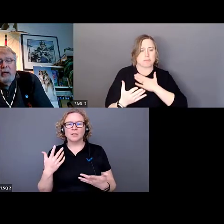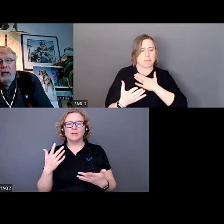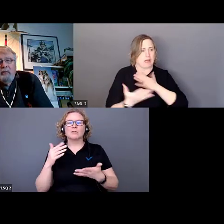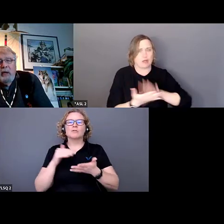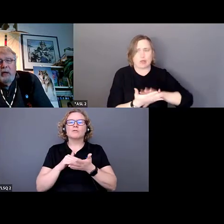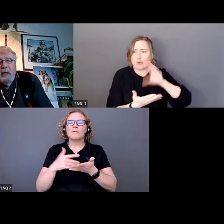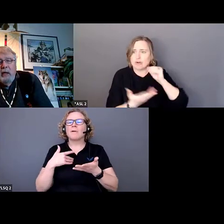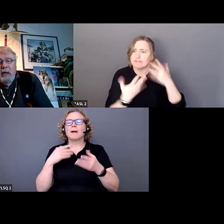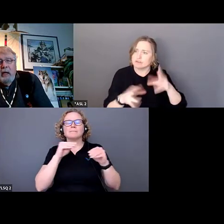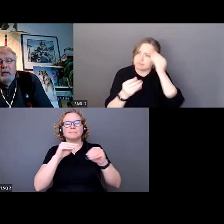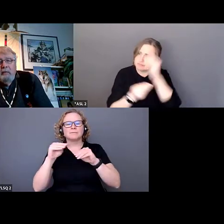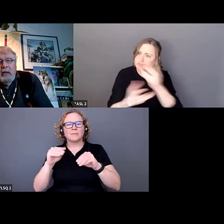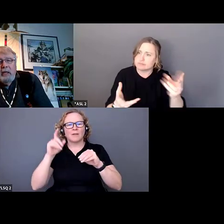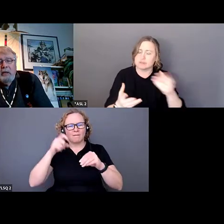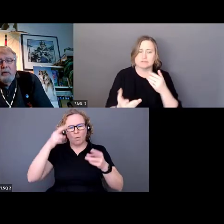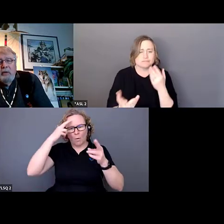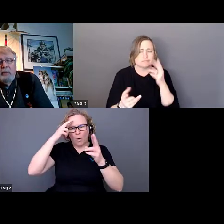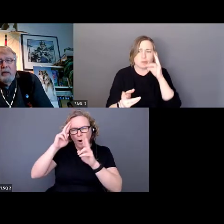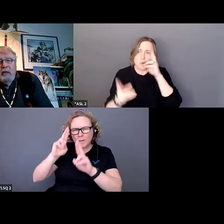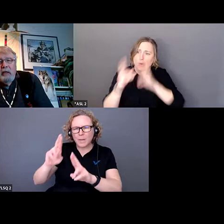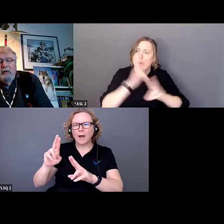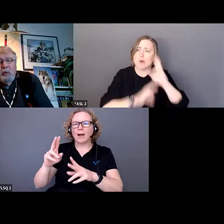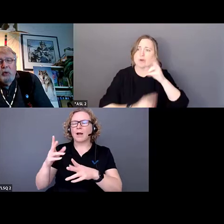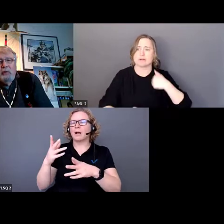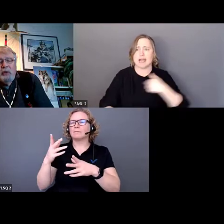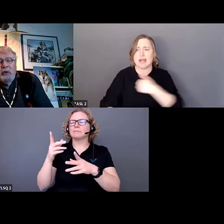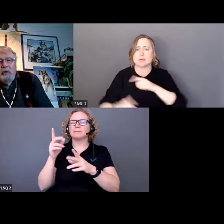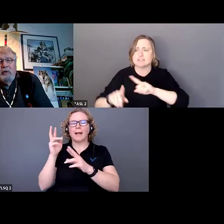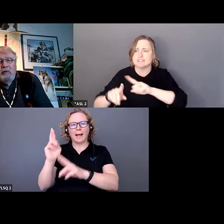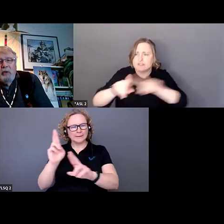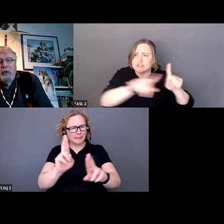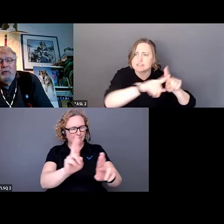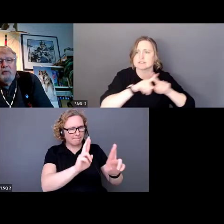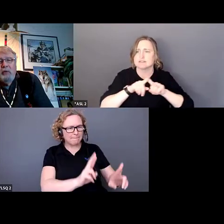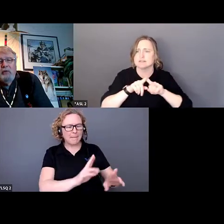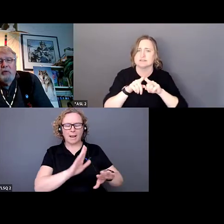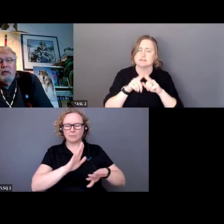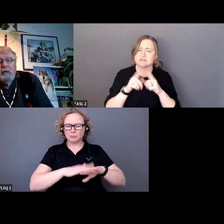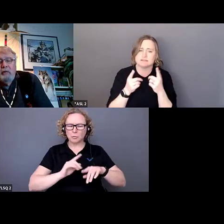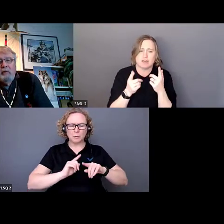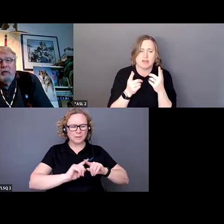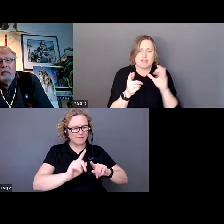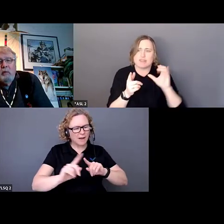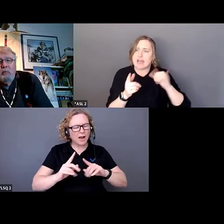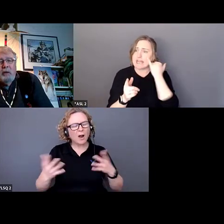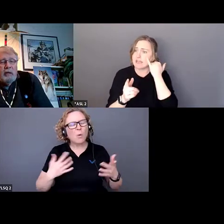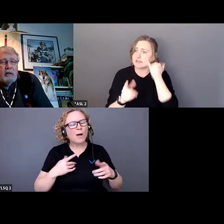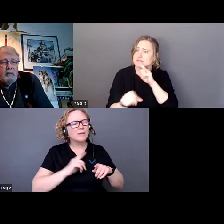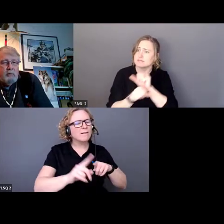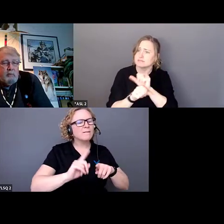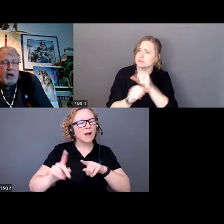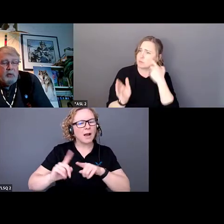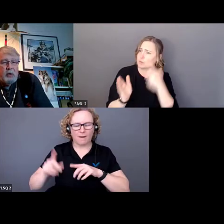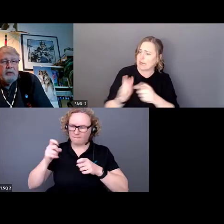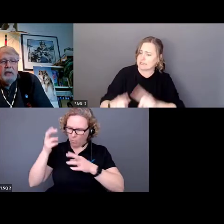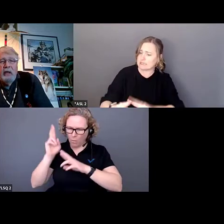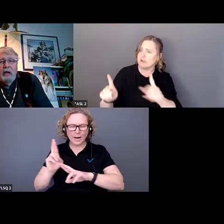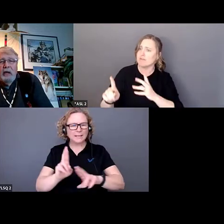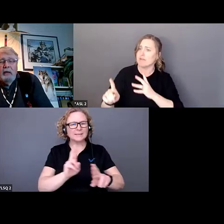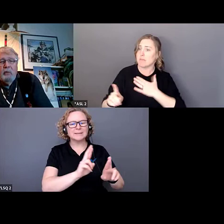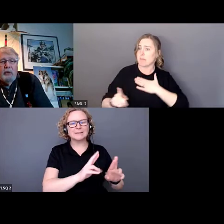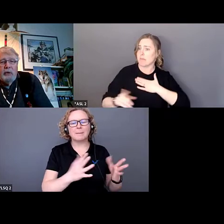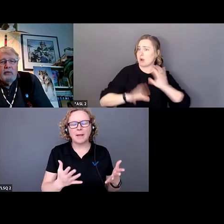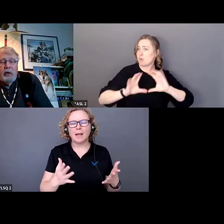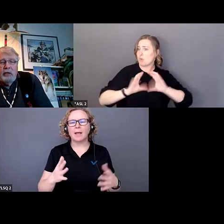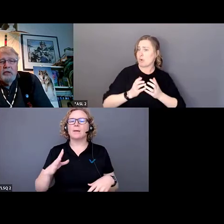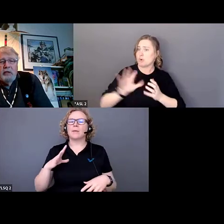that we have, and inviting you to explore further some of those differences that exist in my world